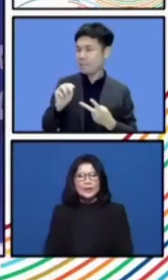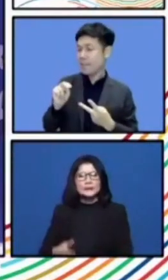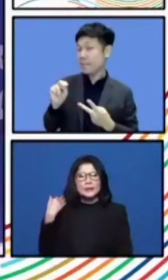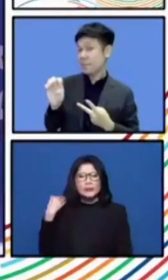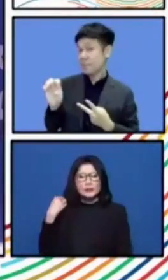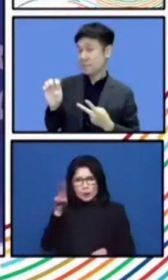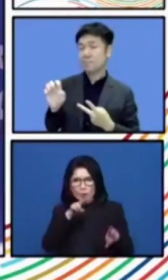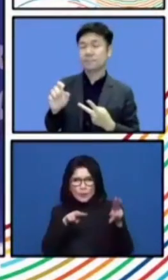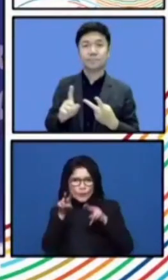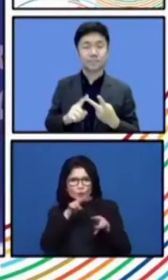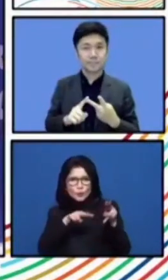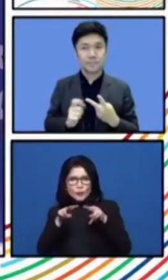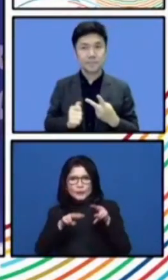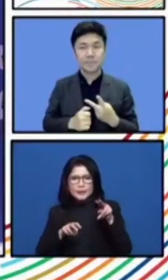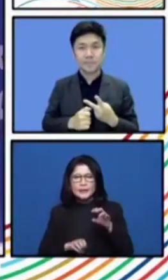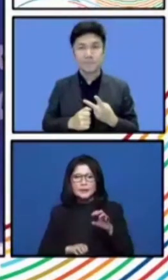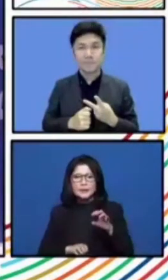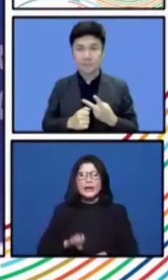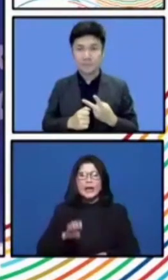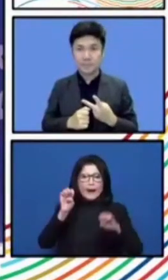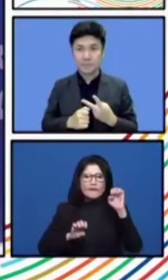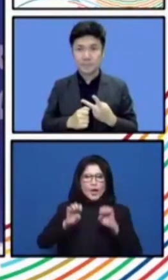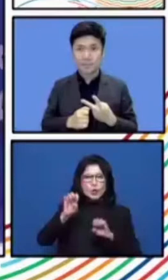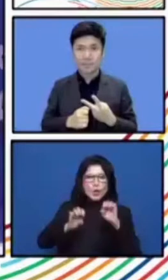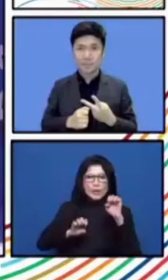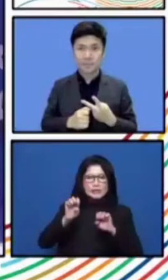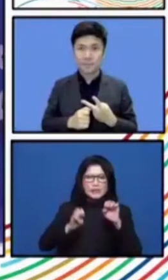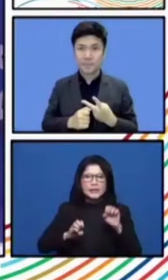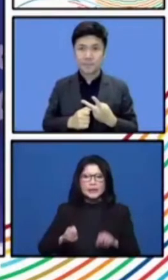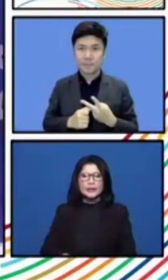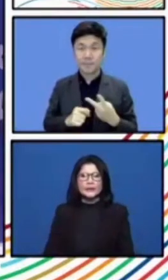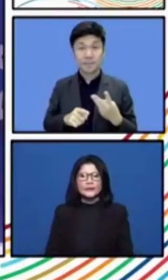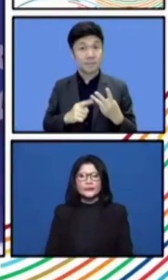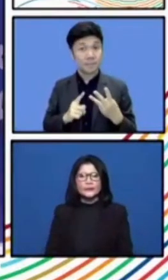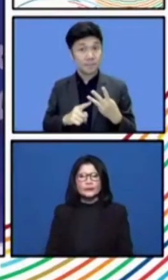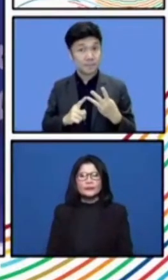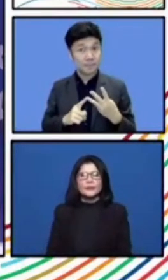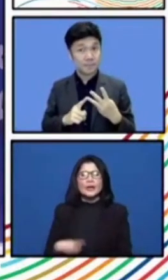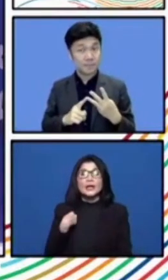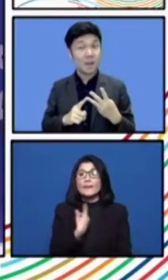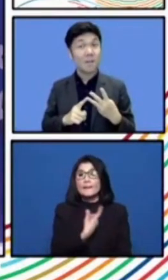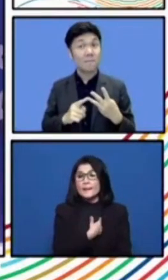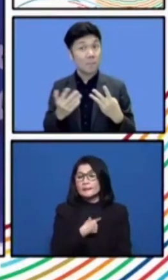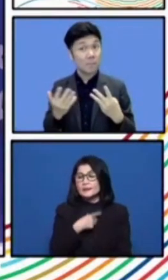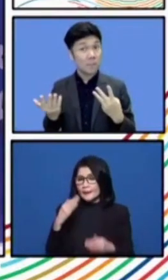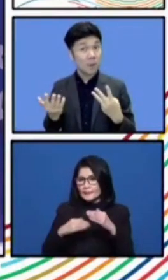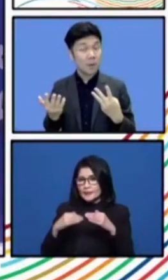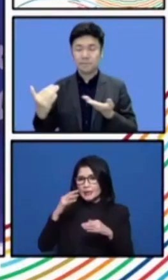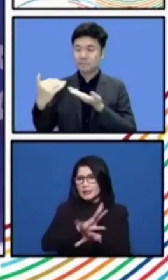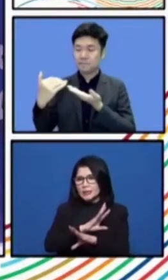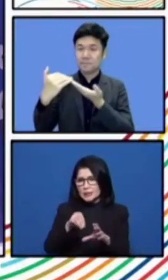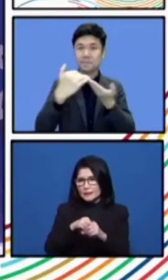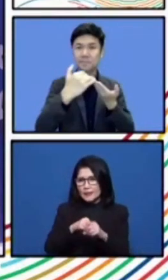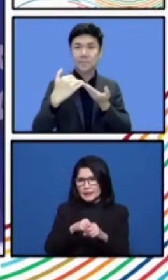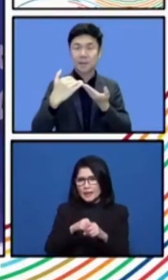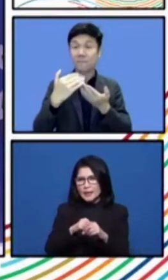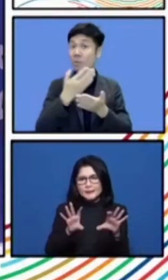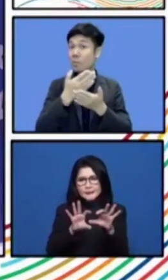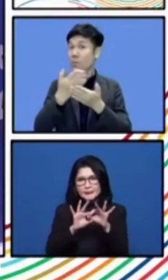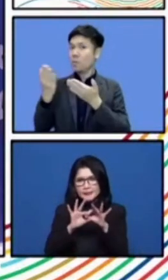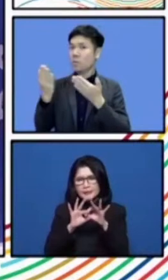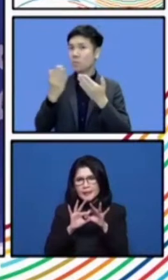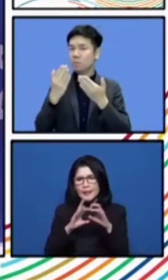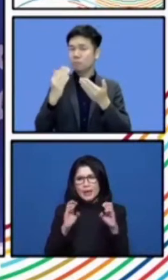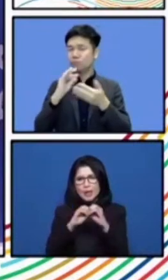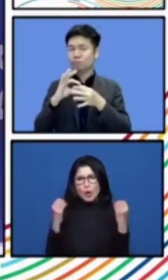also that we are expected to improve the engagement and the Partnerships with organizations representing people with